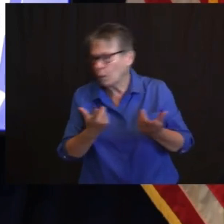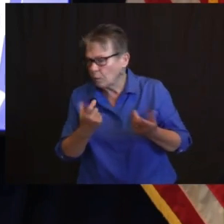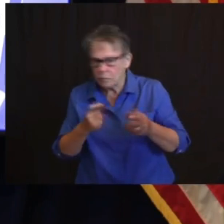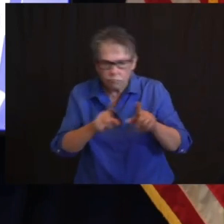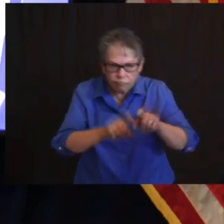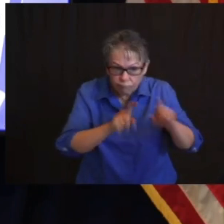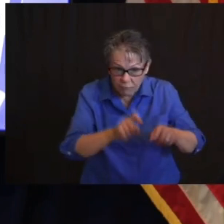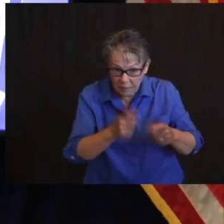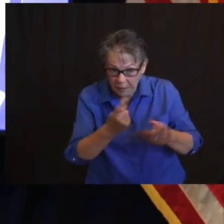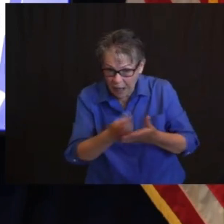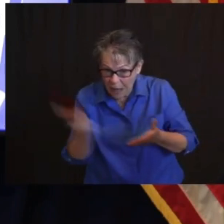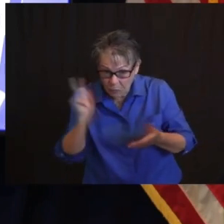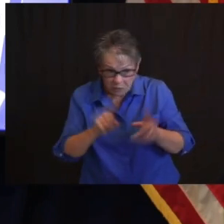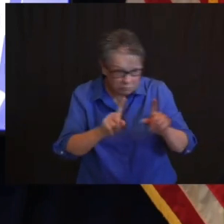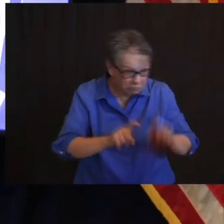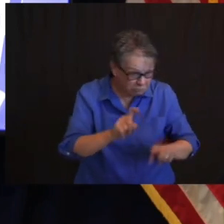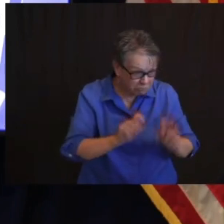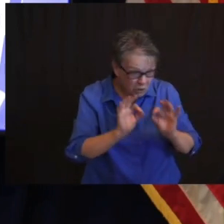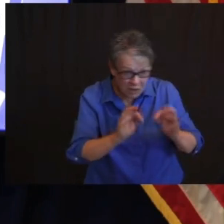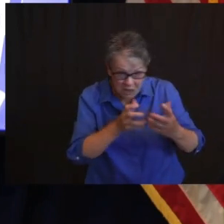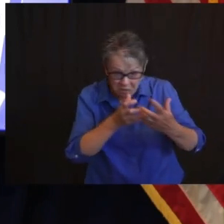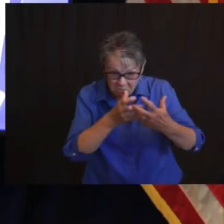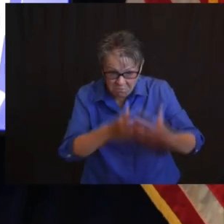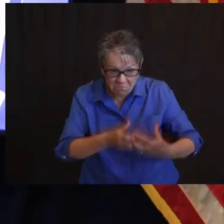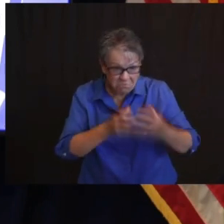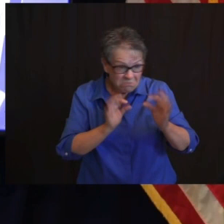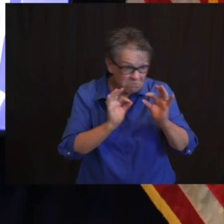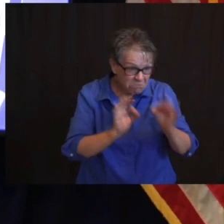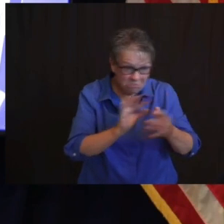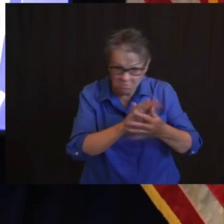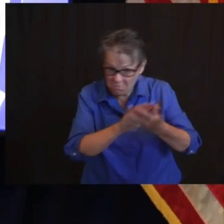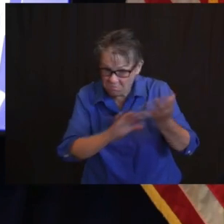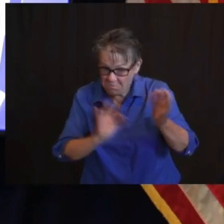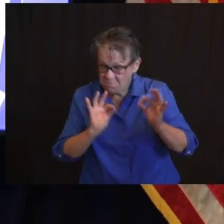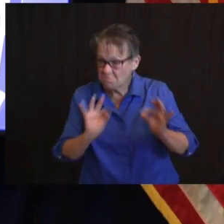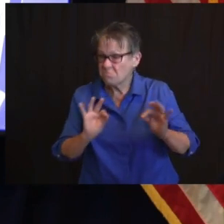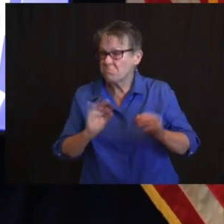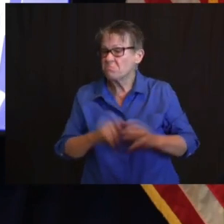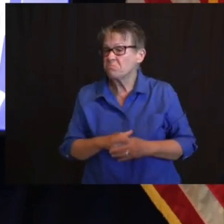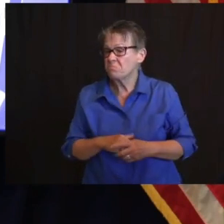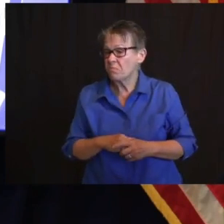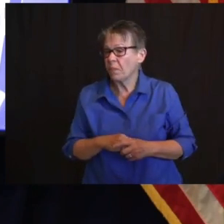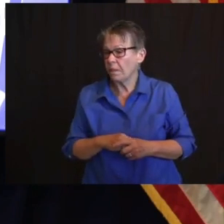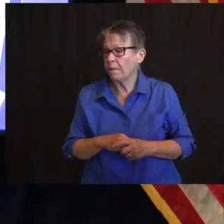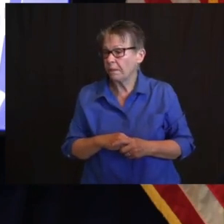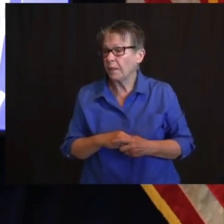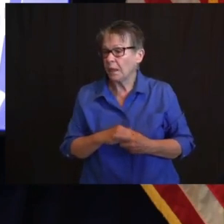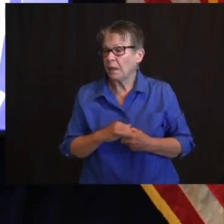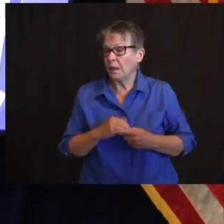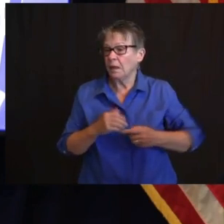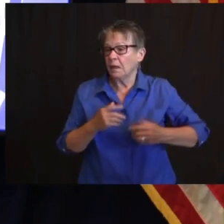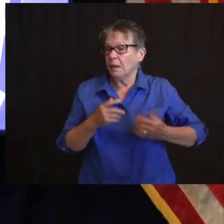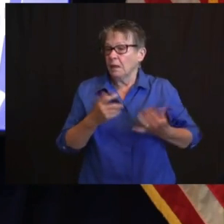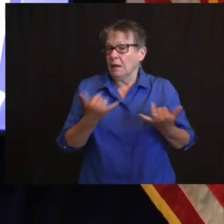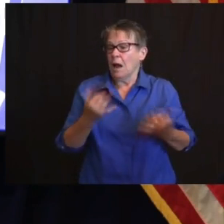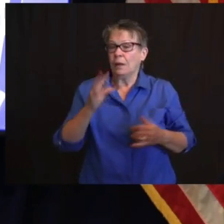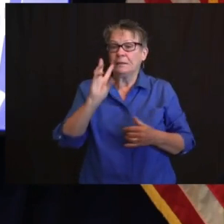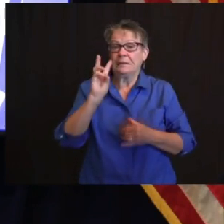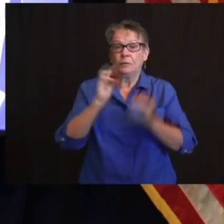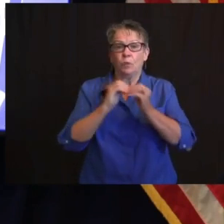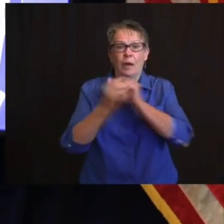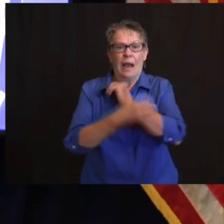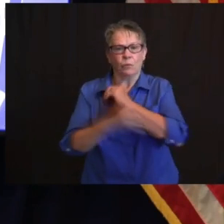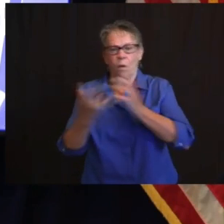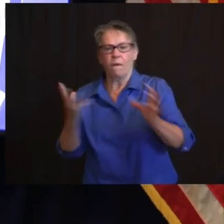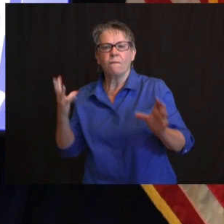volunteered to participate in the next phase of the ComCare rollout. So on Monday, local health departments in Atlantic,